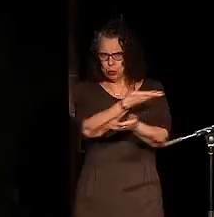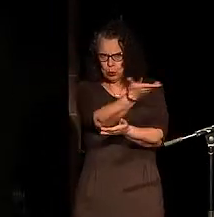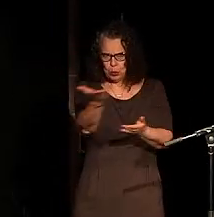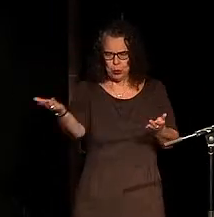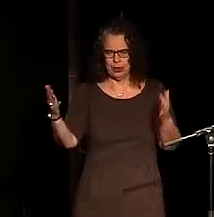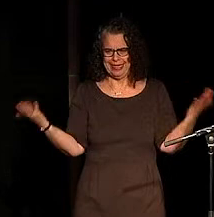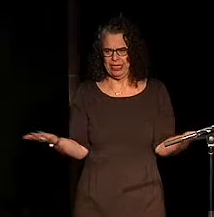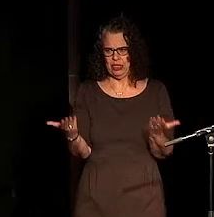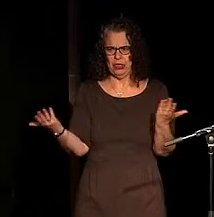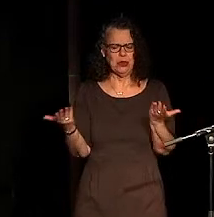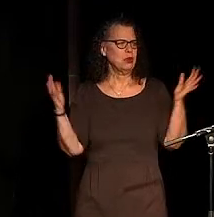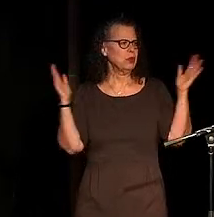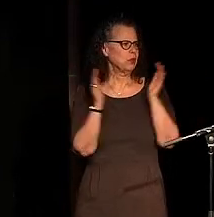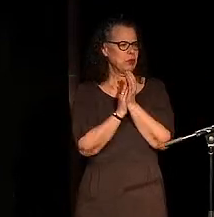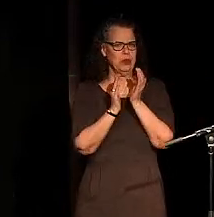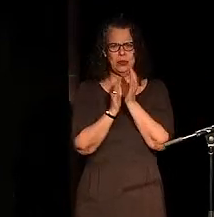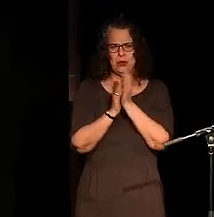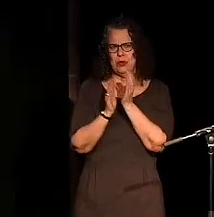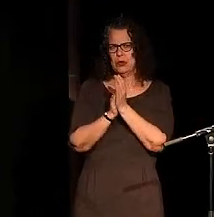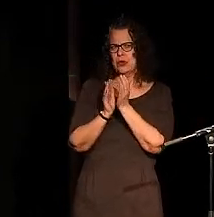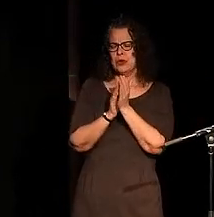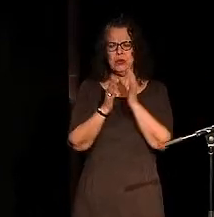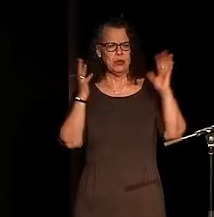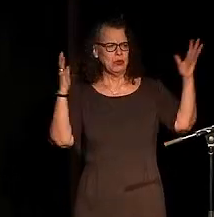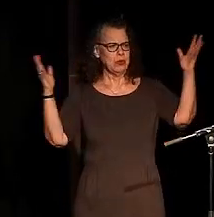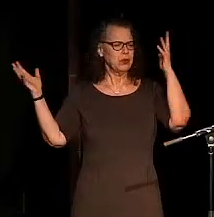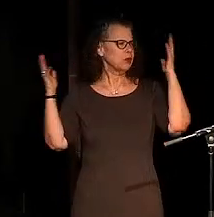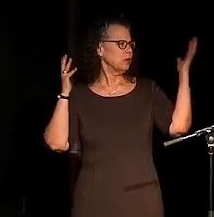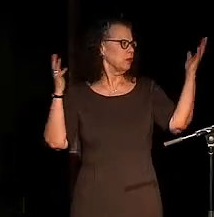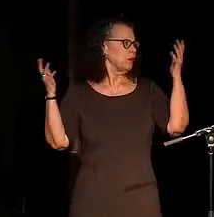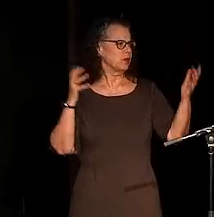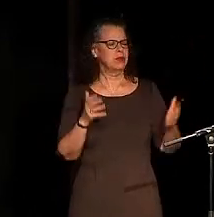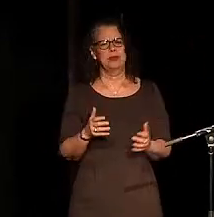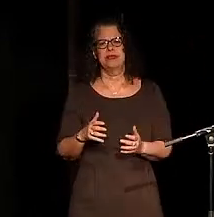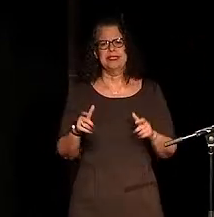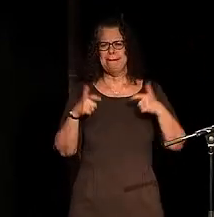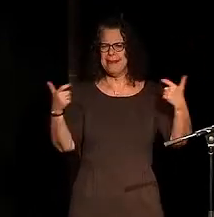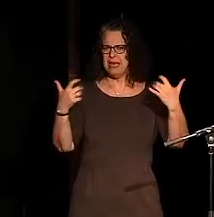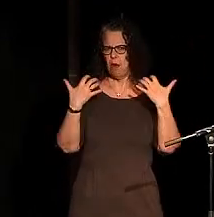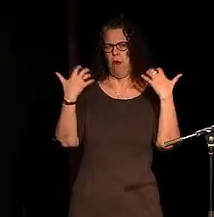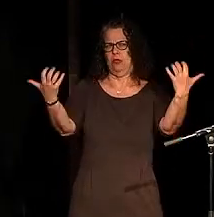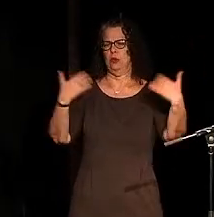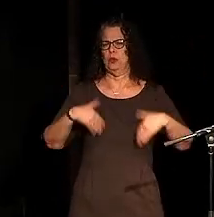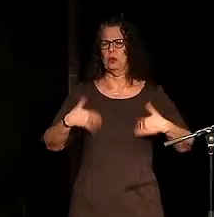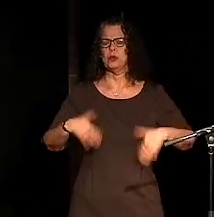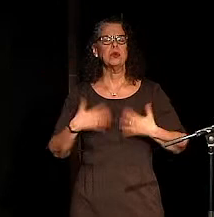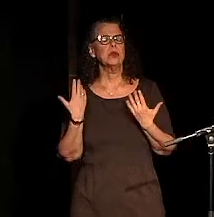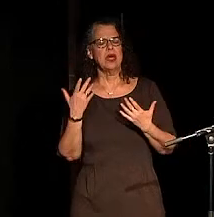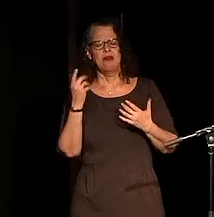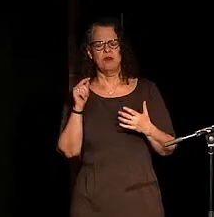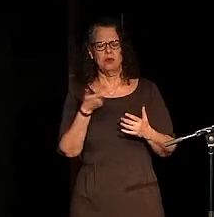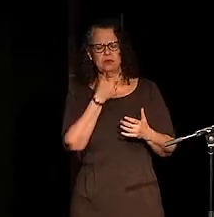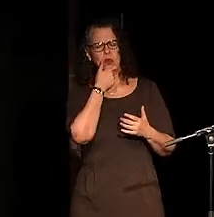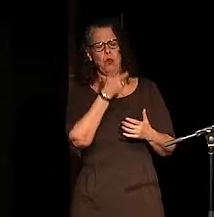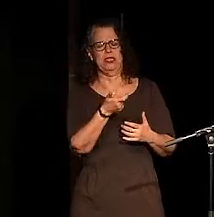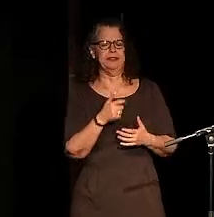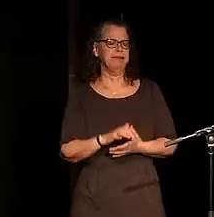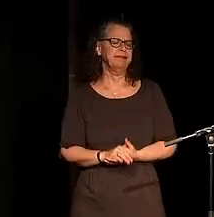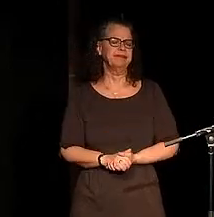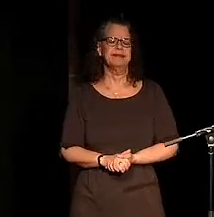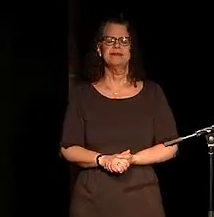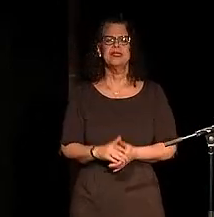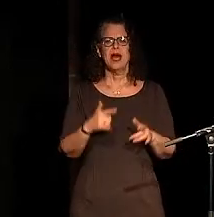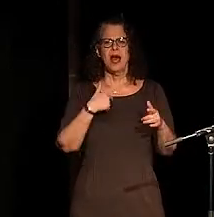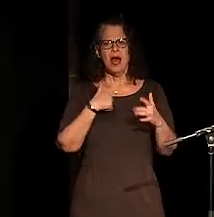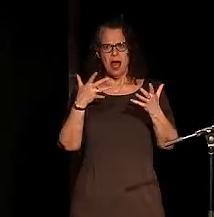and to indicate that that's it. Big crowd, for those of you dialing in.